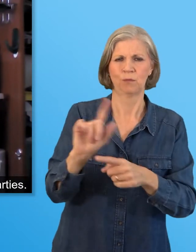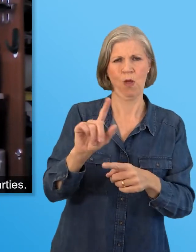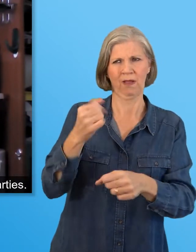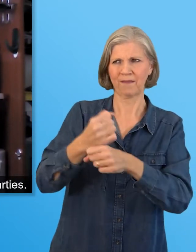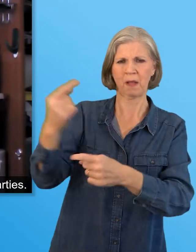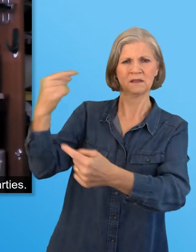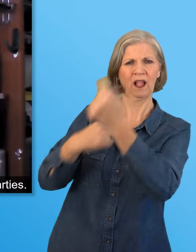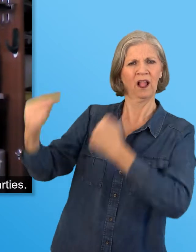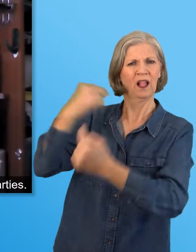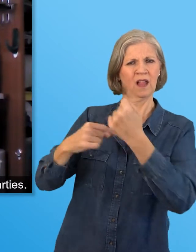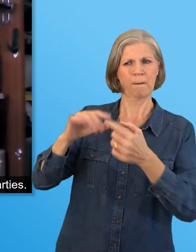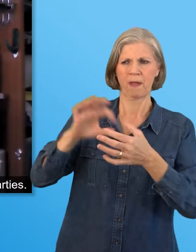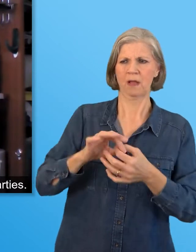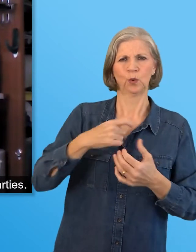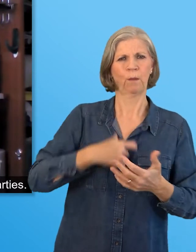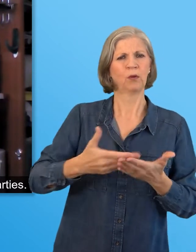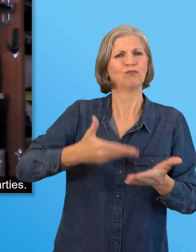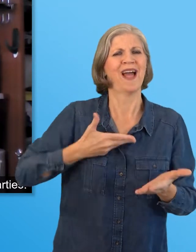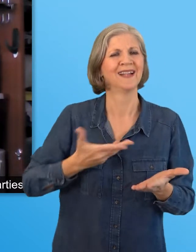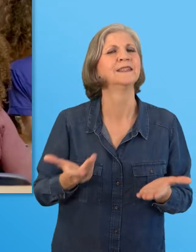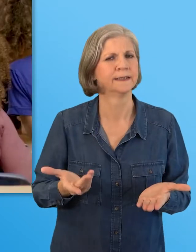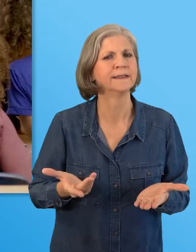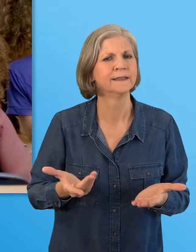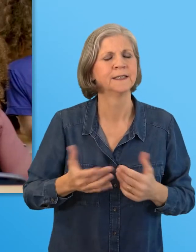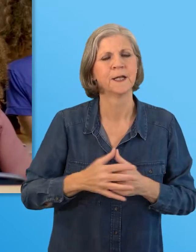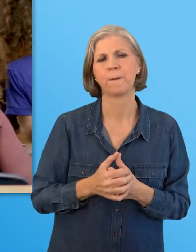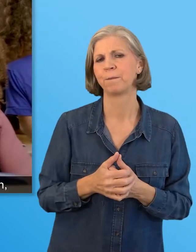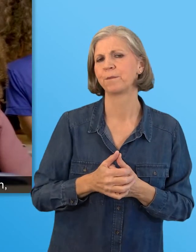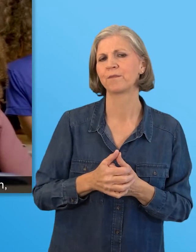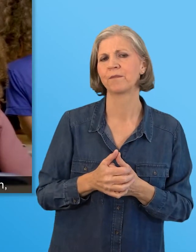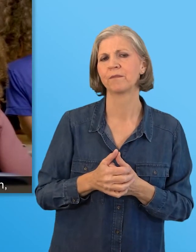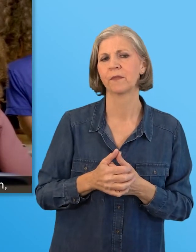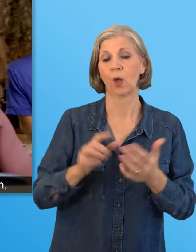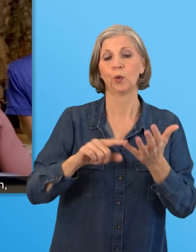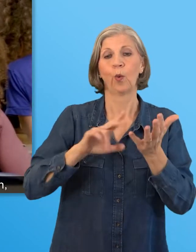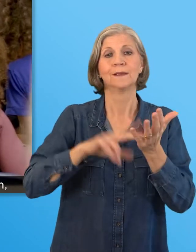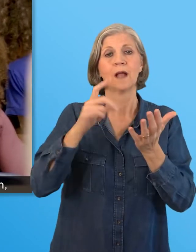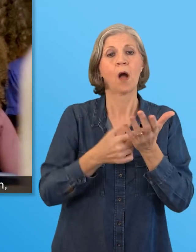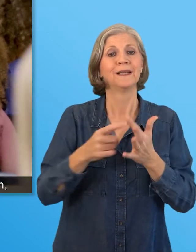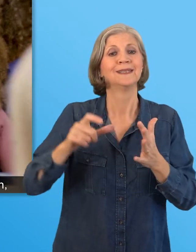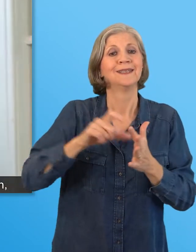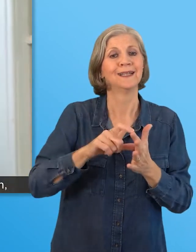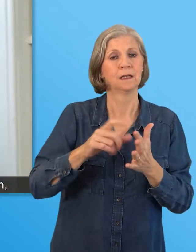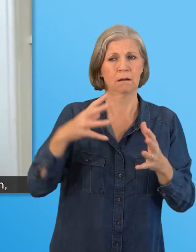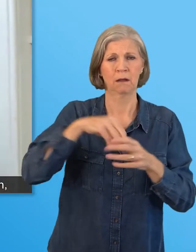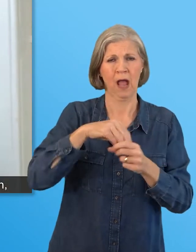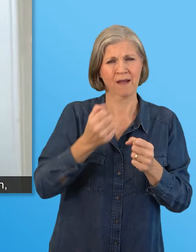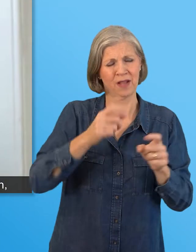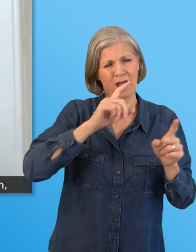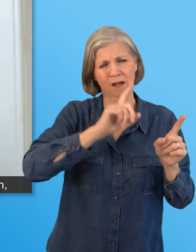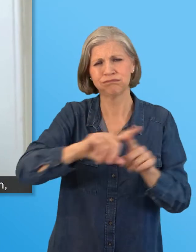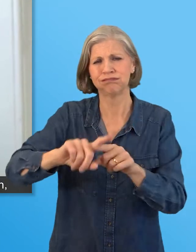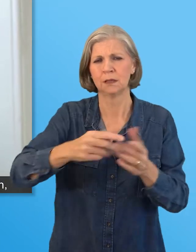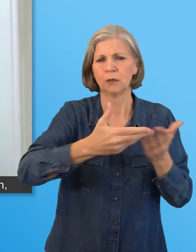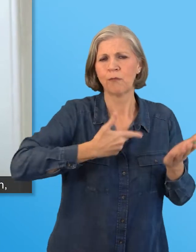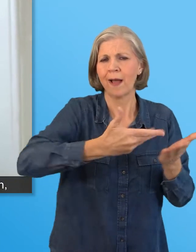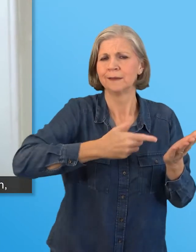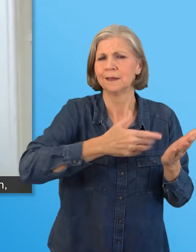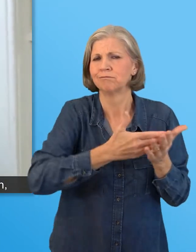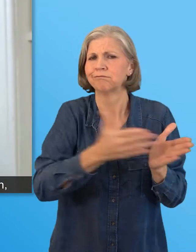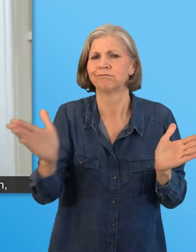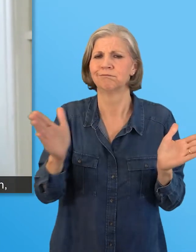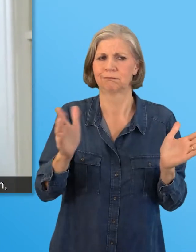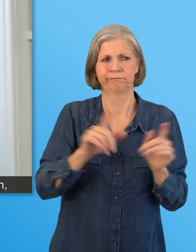prevent human rights abuses by states parties. The UN CRPD includes lots of different